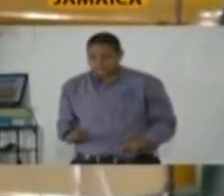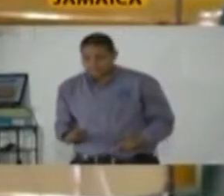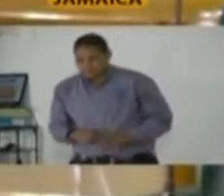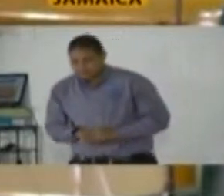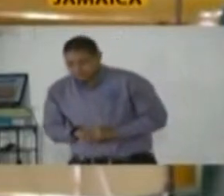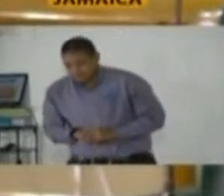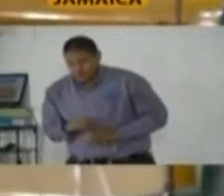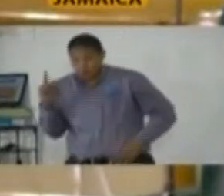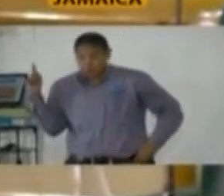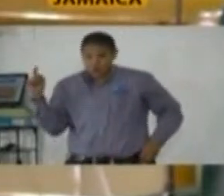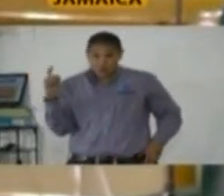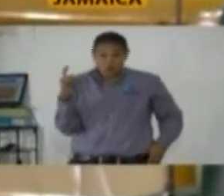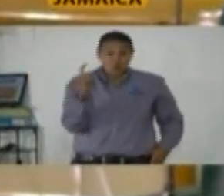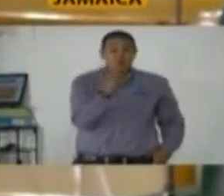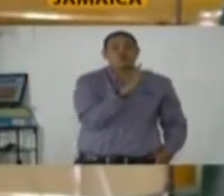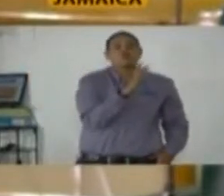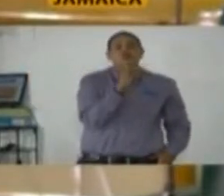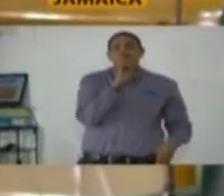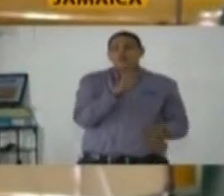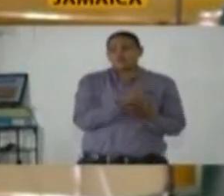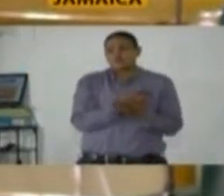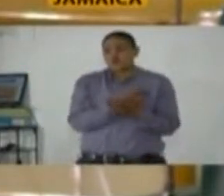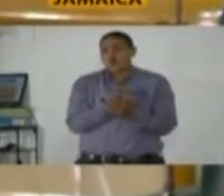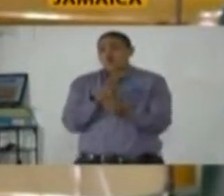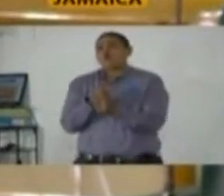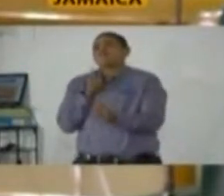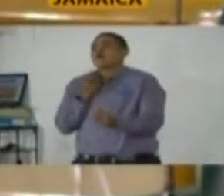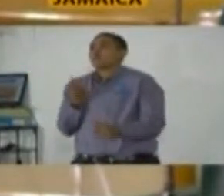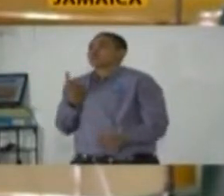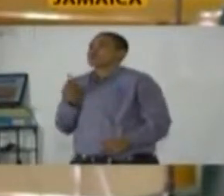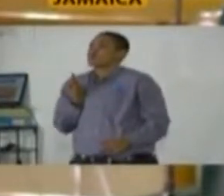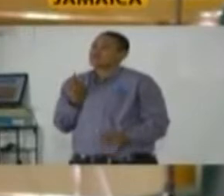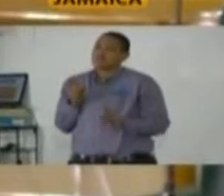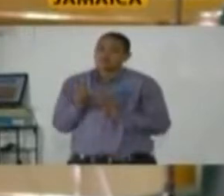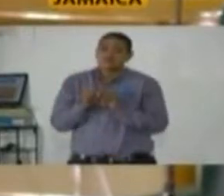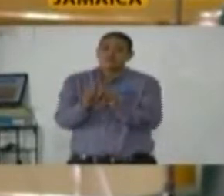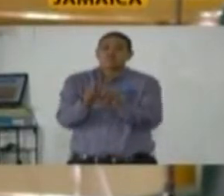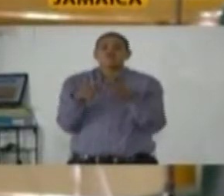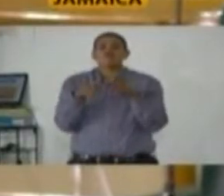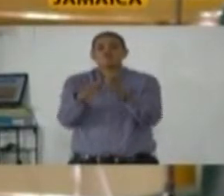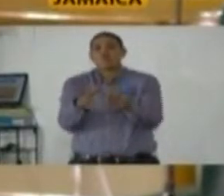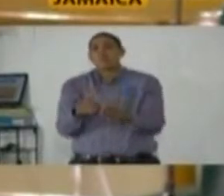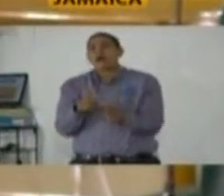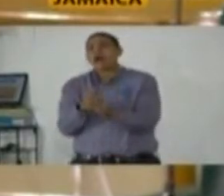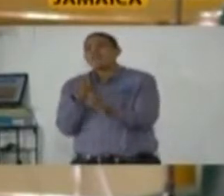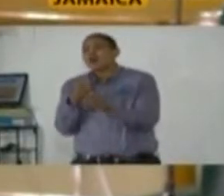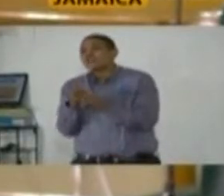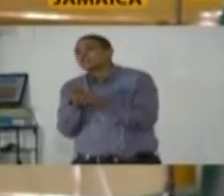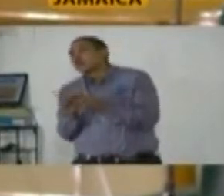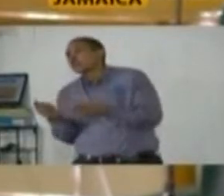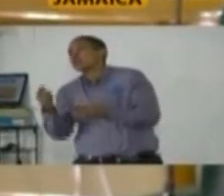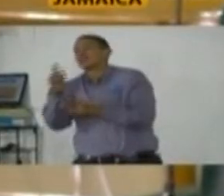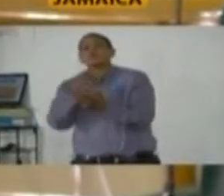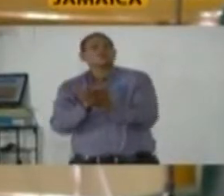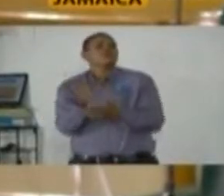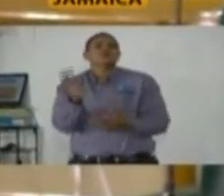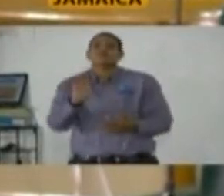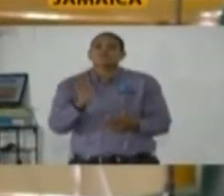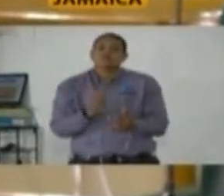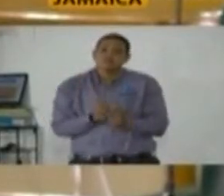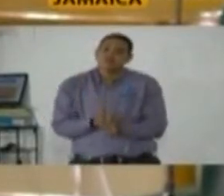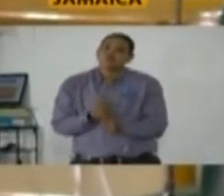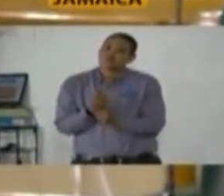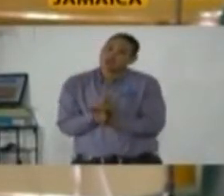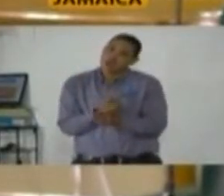to school, avoid walking alone at other times, avoiding shortcuts when journeying to and from school,